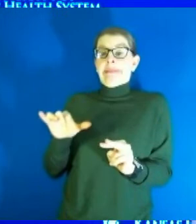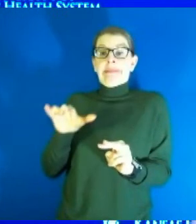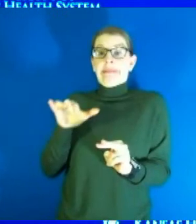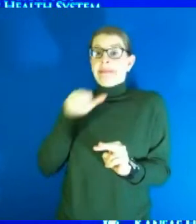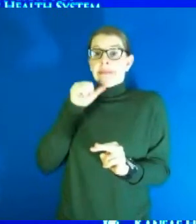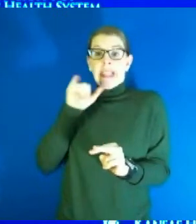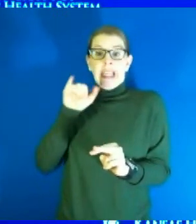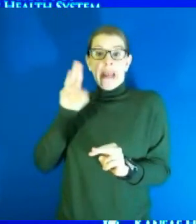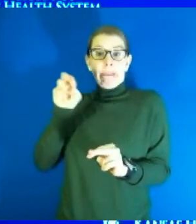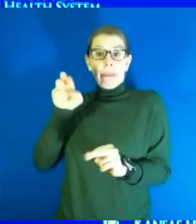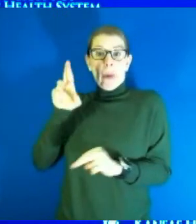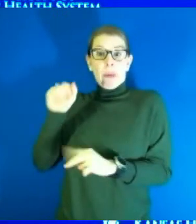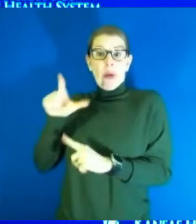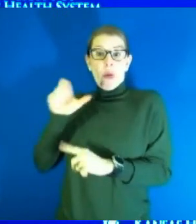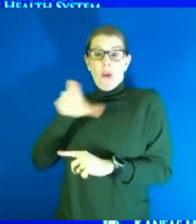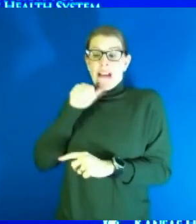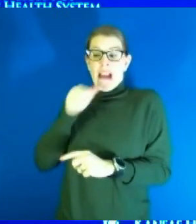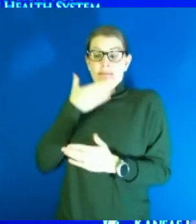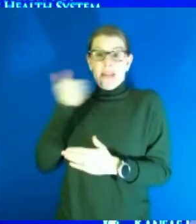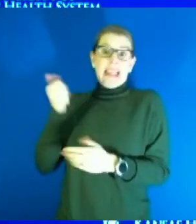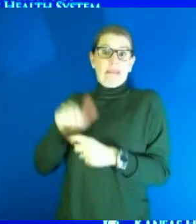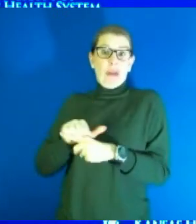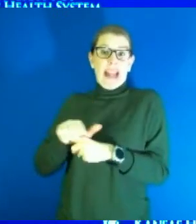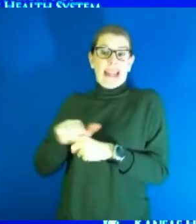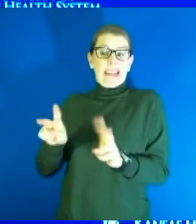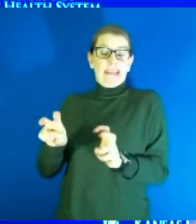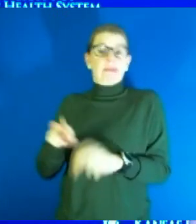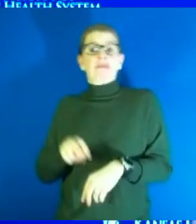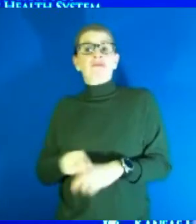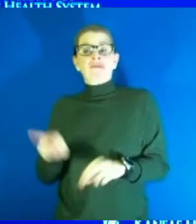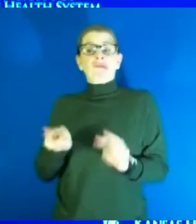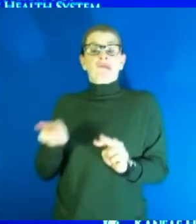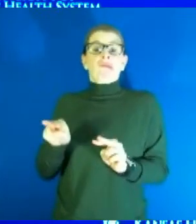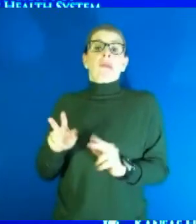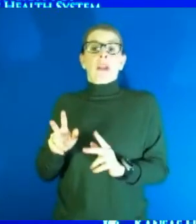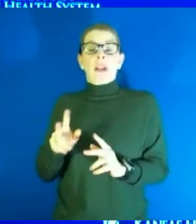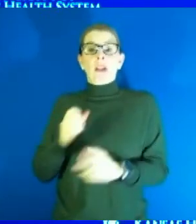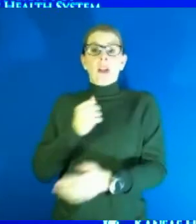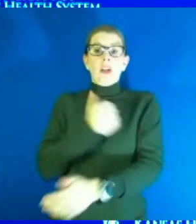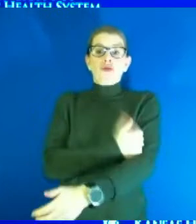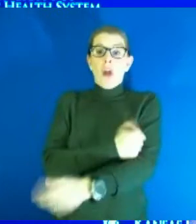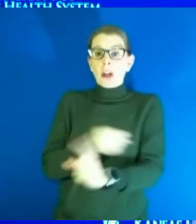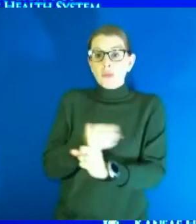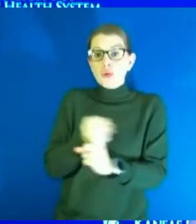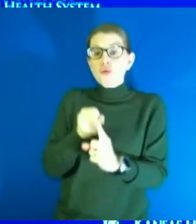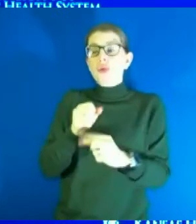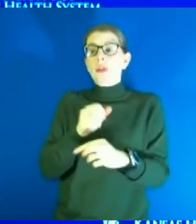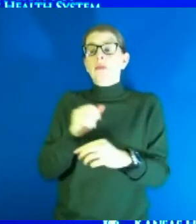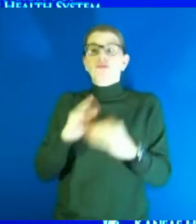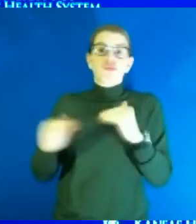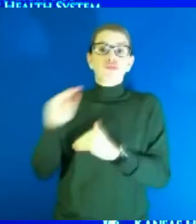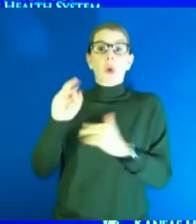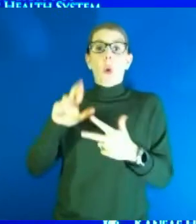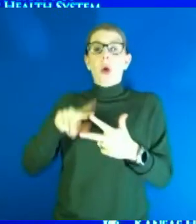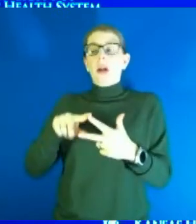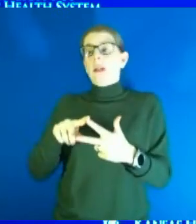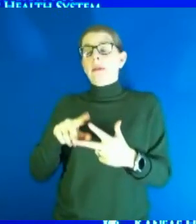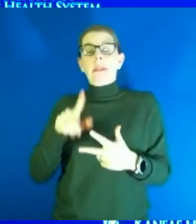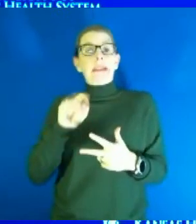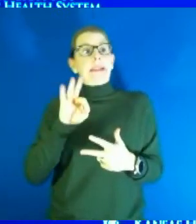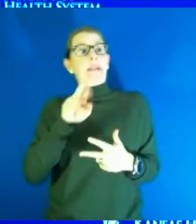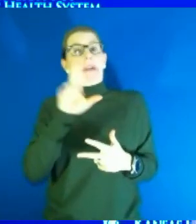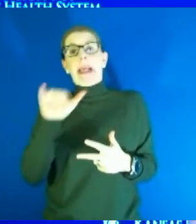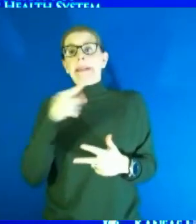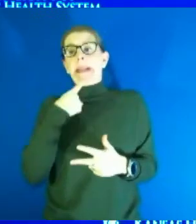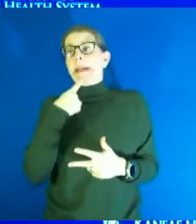or not the best practices, like you said. Things like drug abuse or doing, like Tiffany said, just something